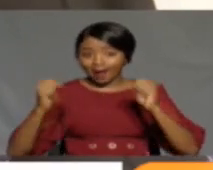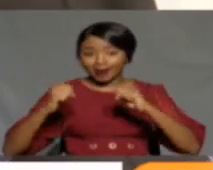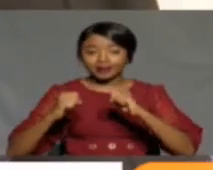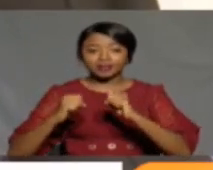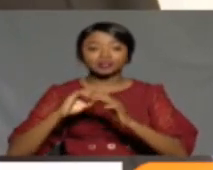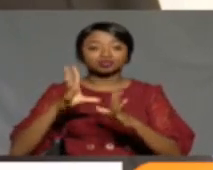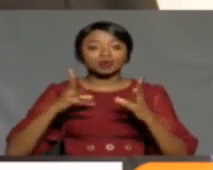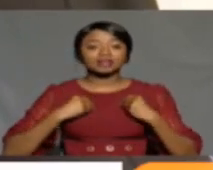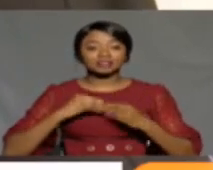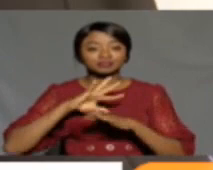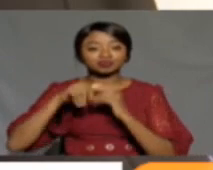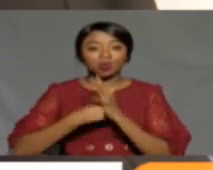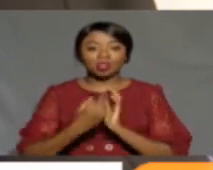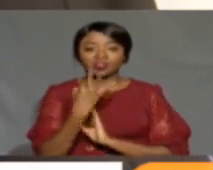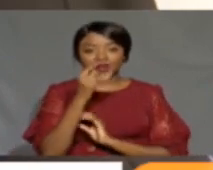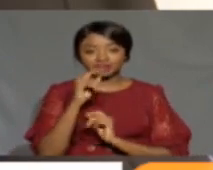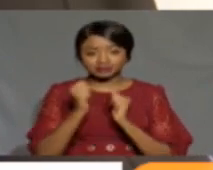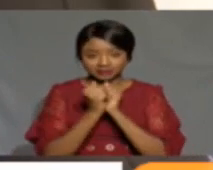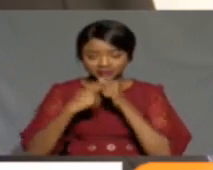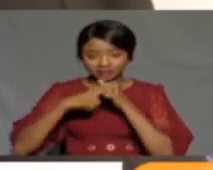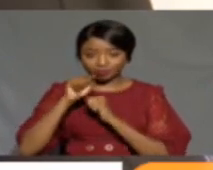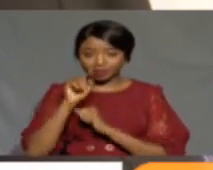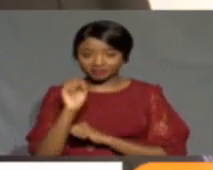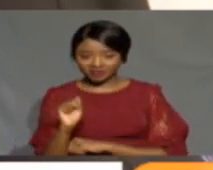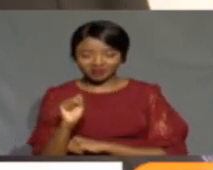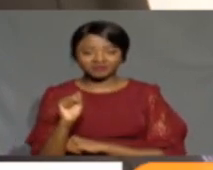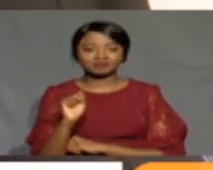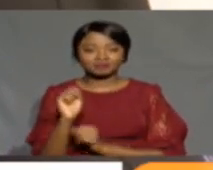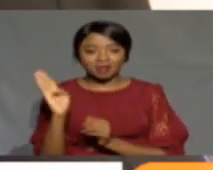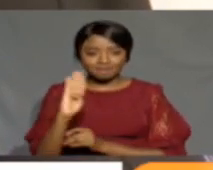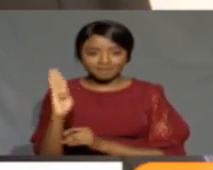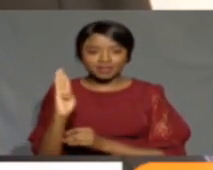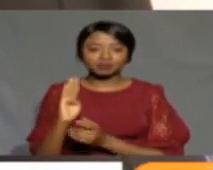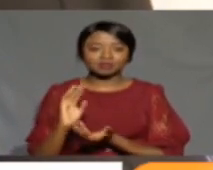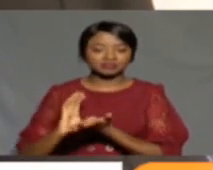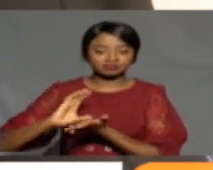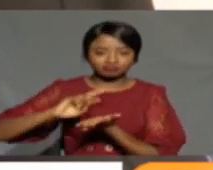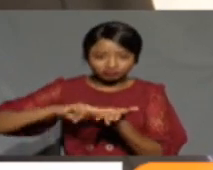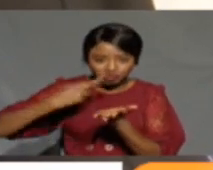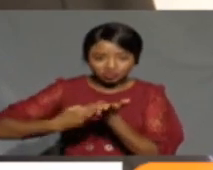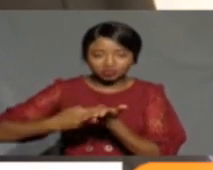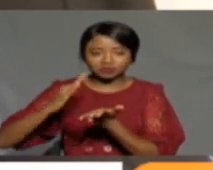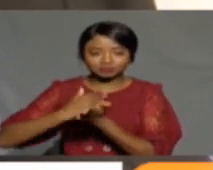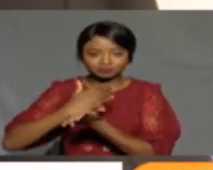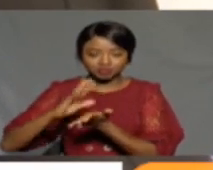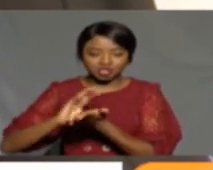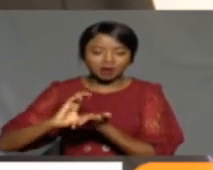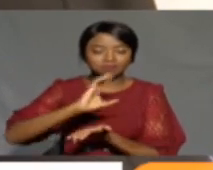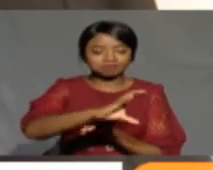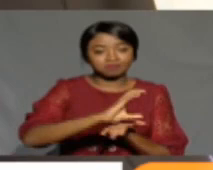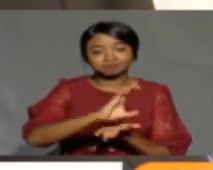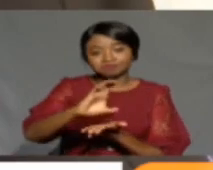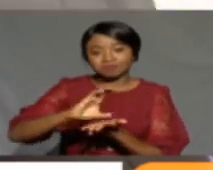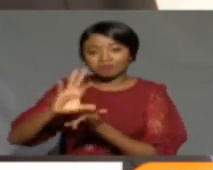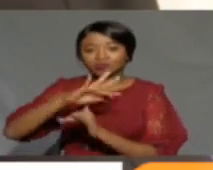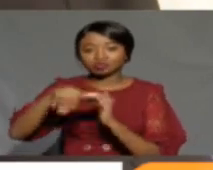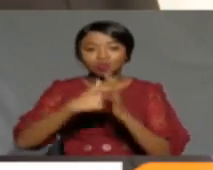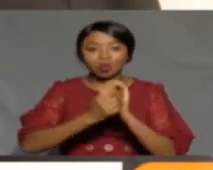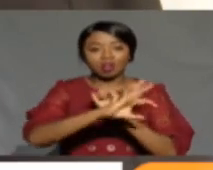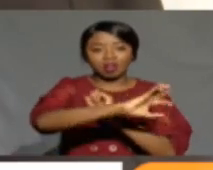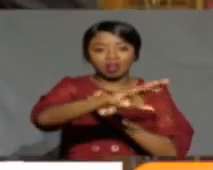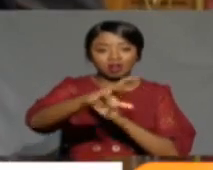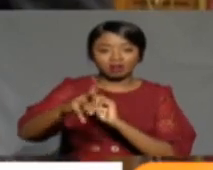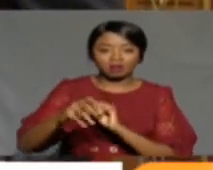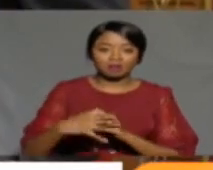of the 316.5 billion as the equitable share of the nationally raised revenue to be allocated